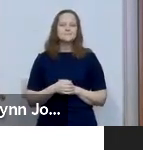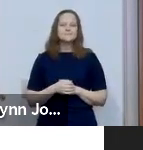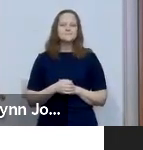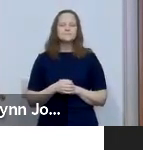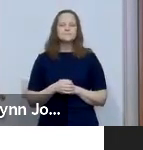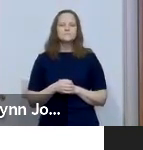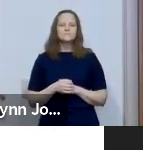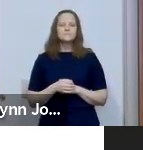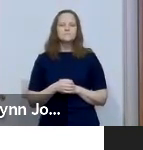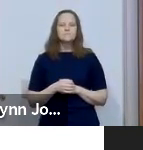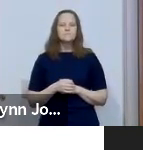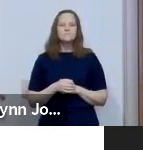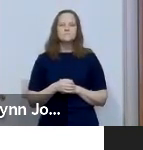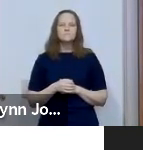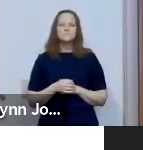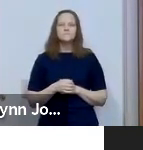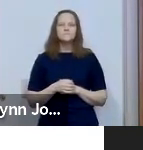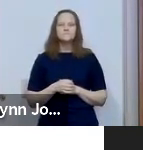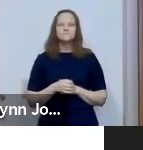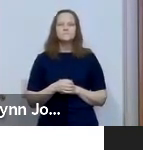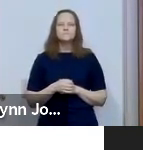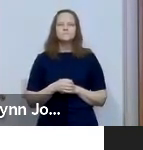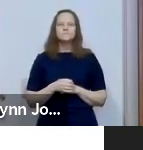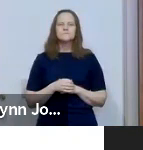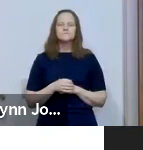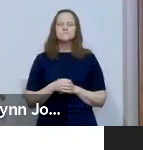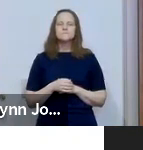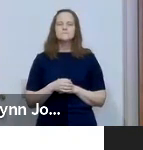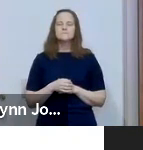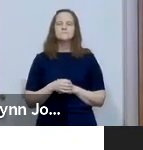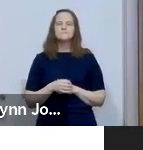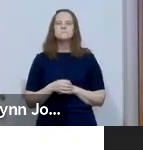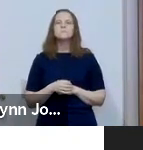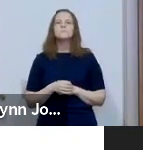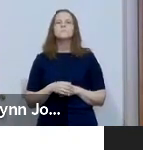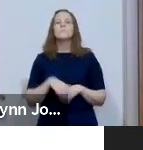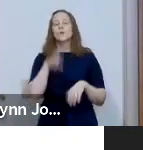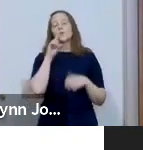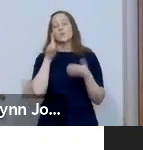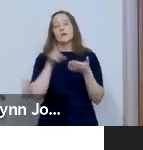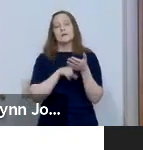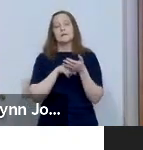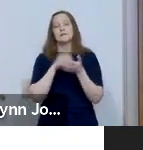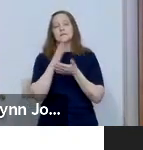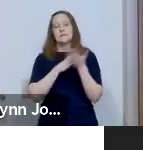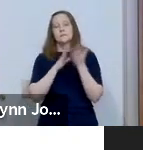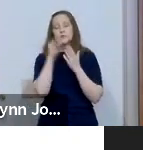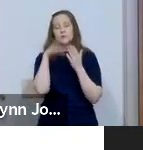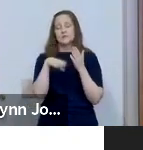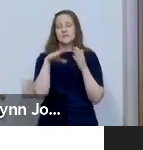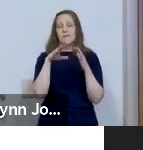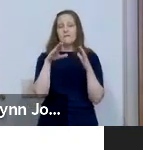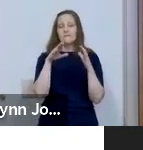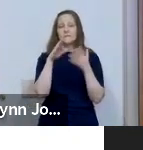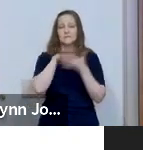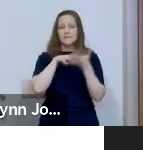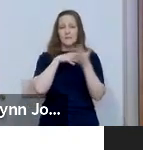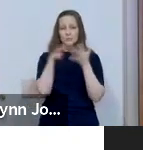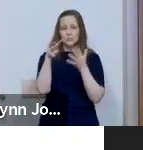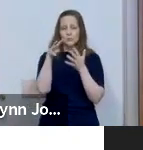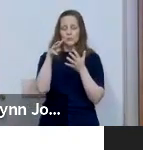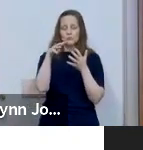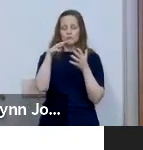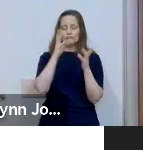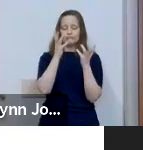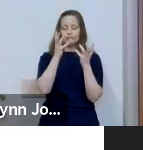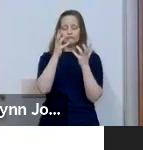Next slide, please. We recognize that some students will have schedules that will have a blend of remote and in-person teaching,